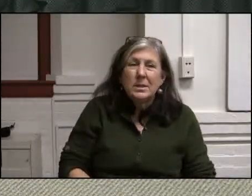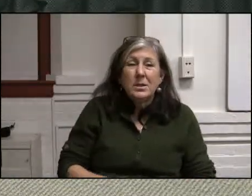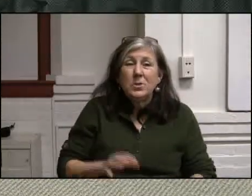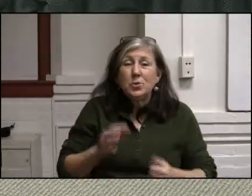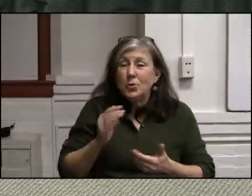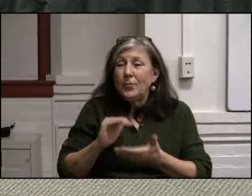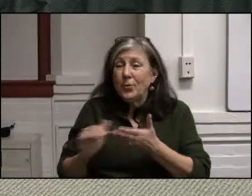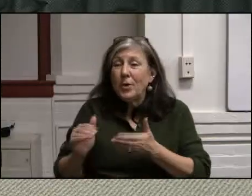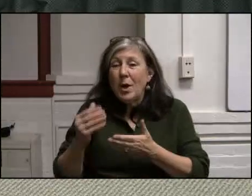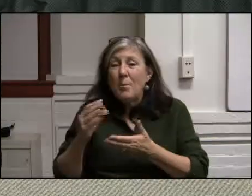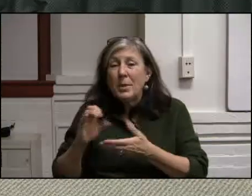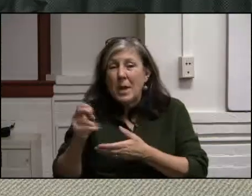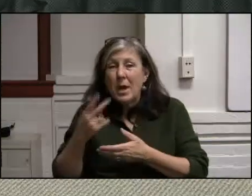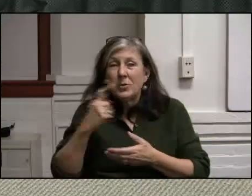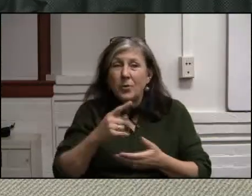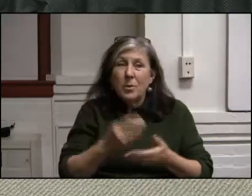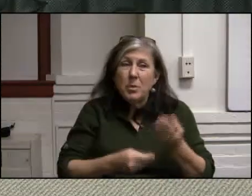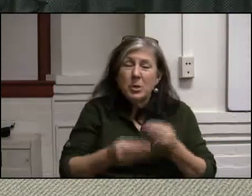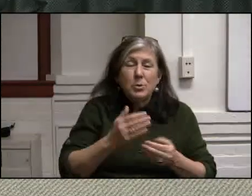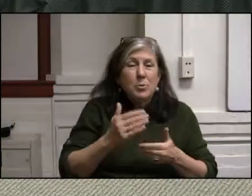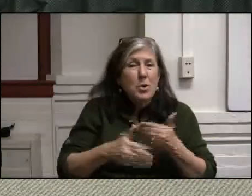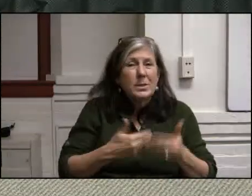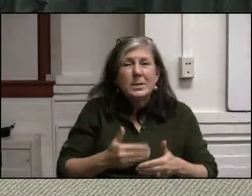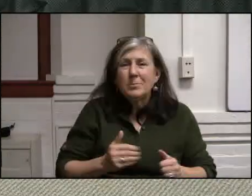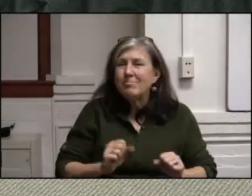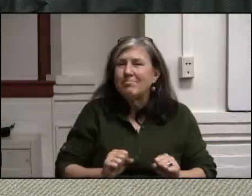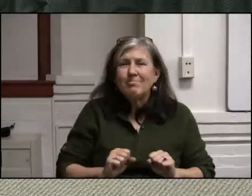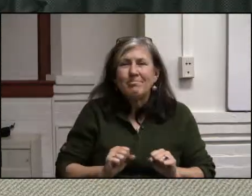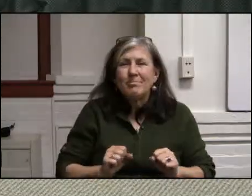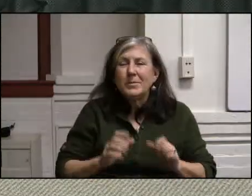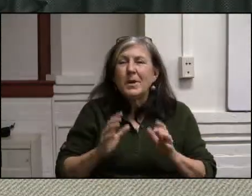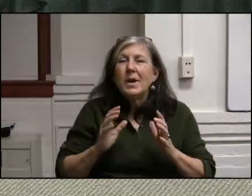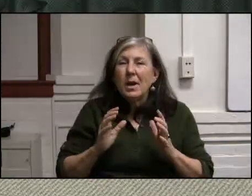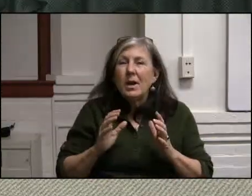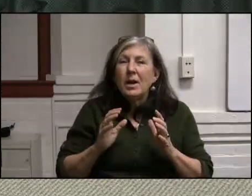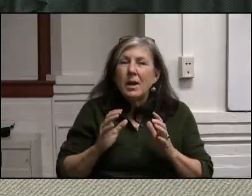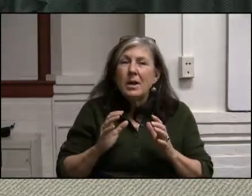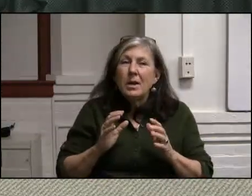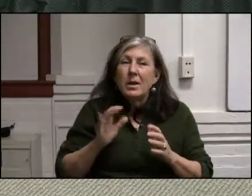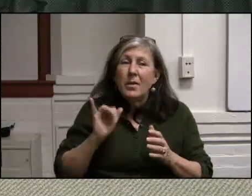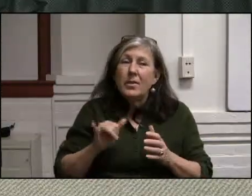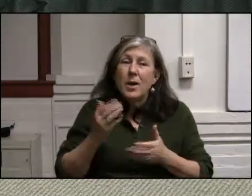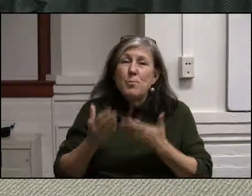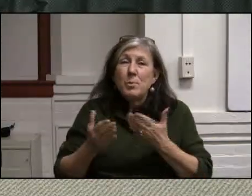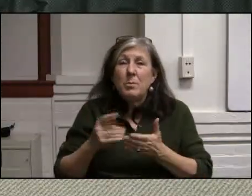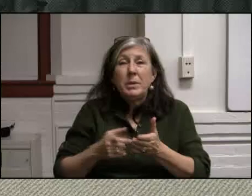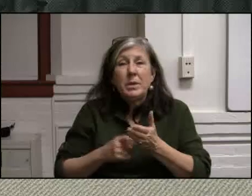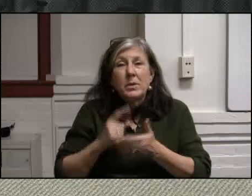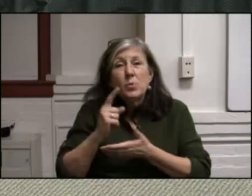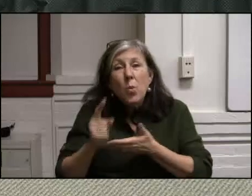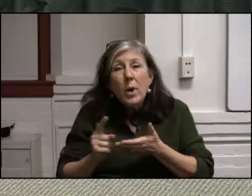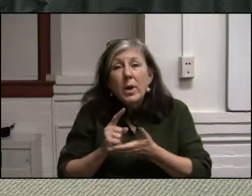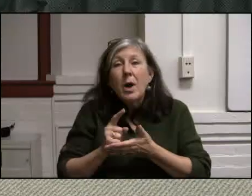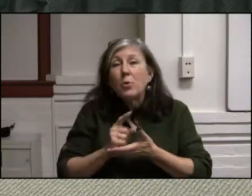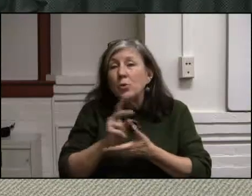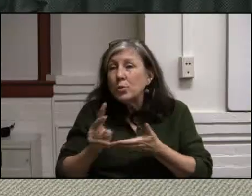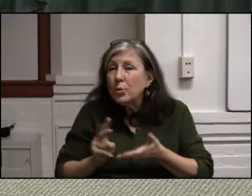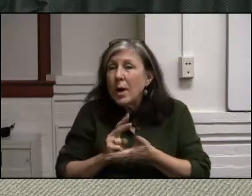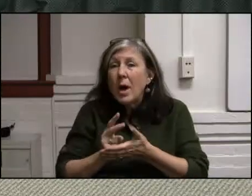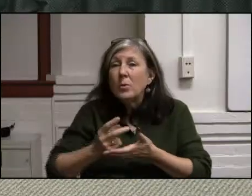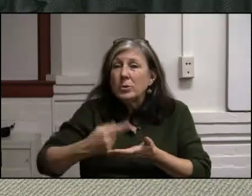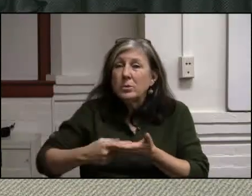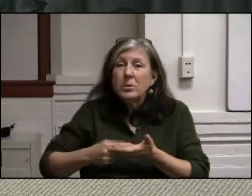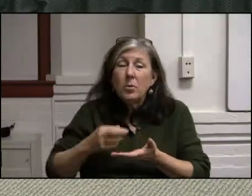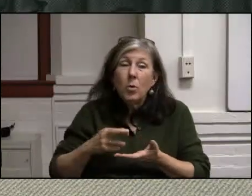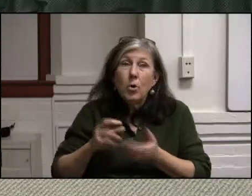process. So with that caveat, that might be an item that takes an hour or 2 to discuss, or it might be an item